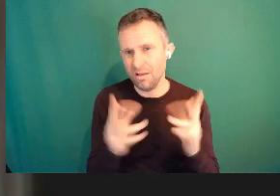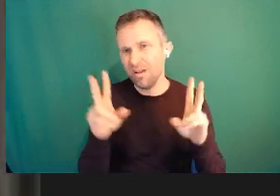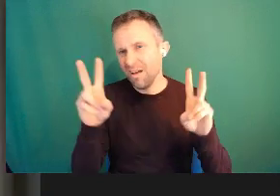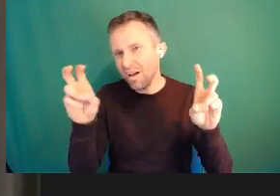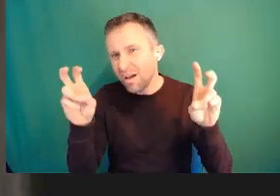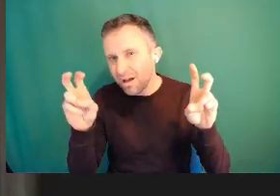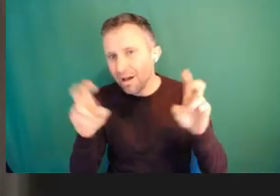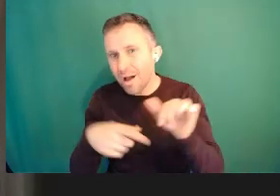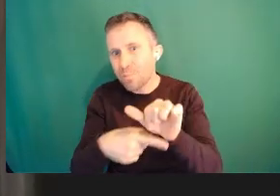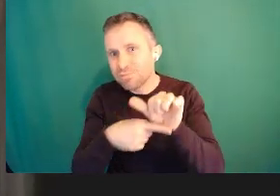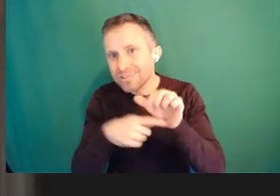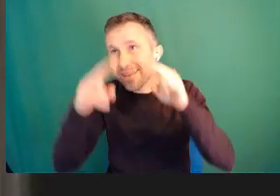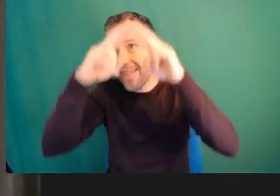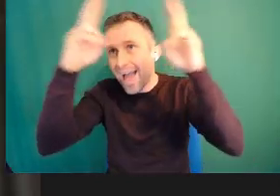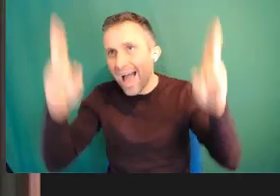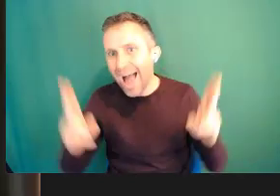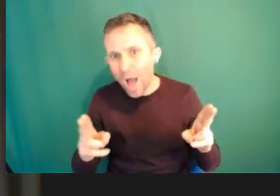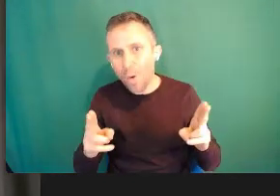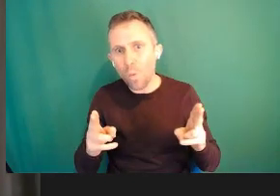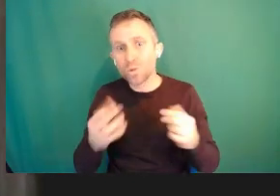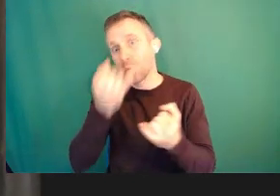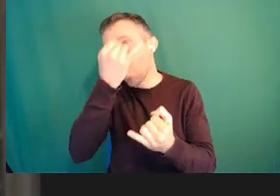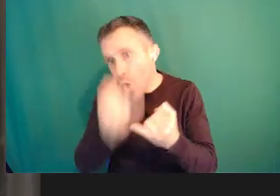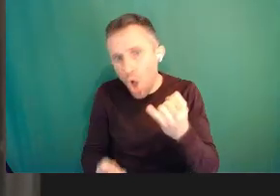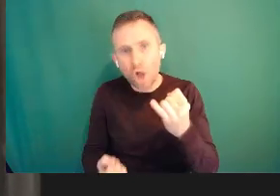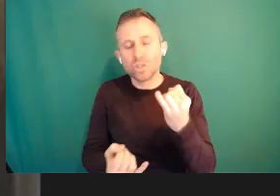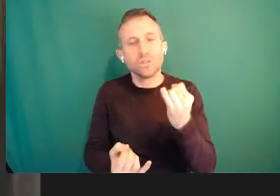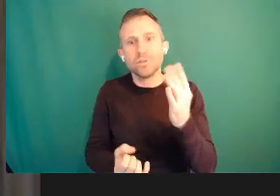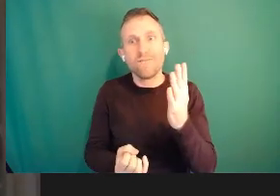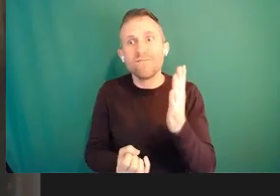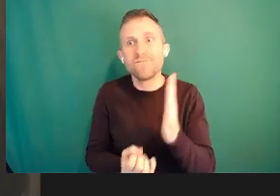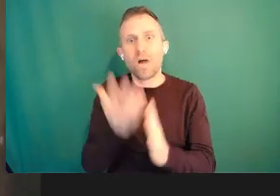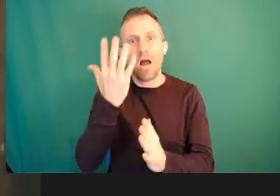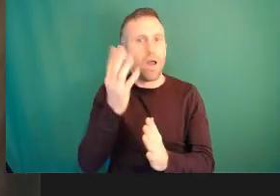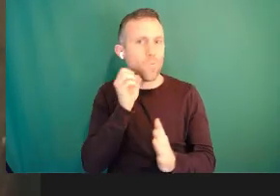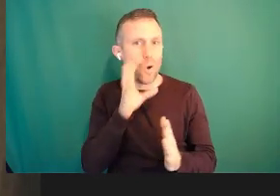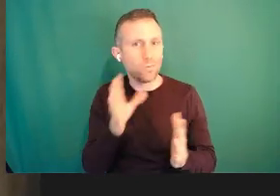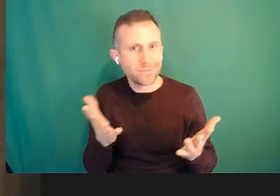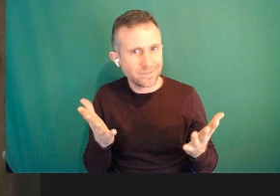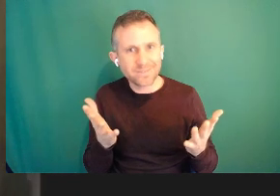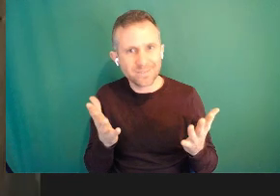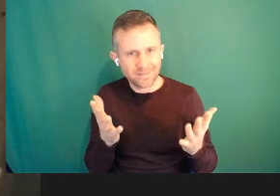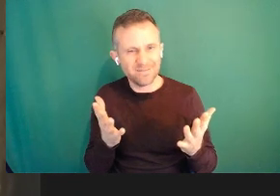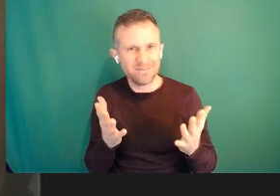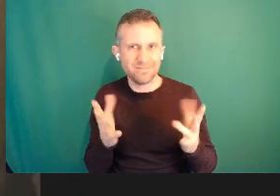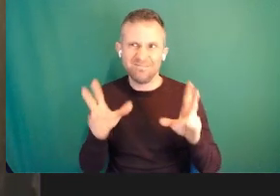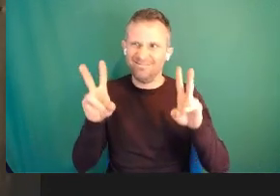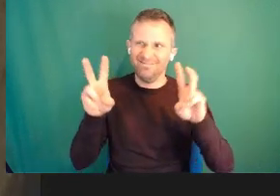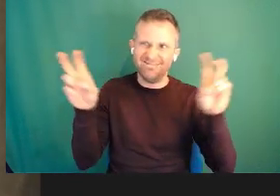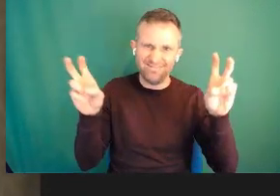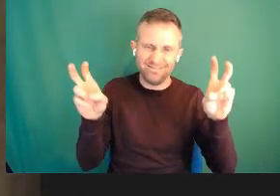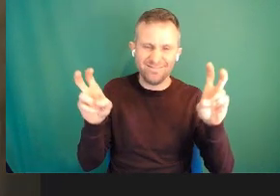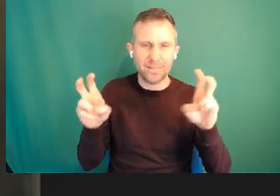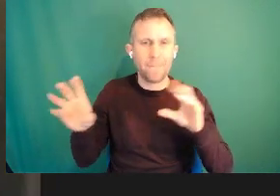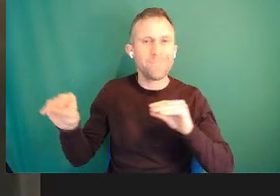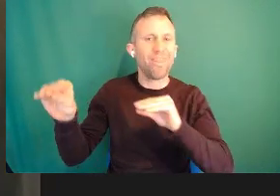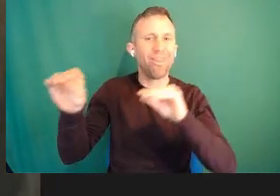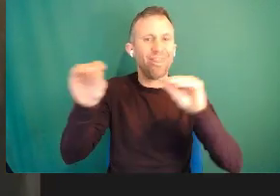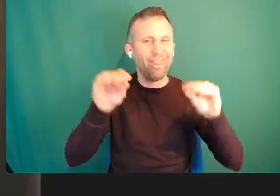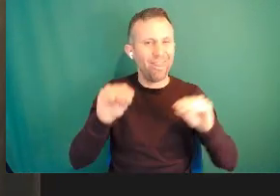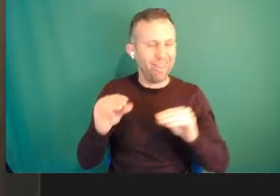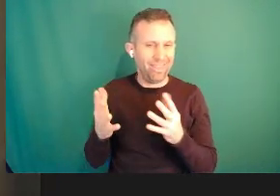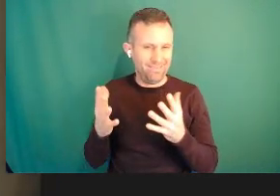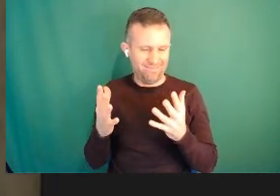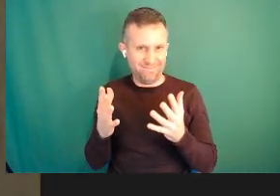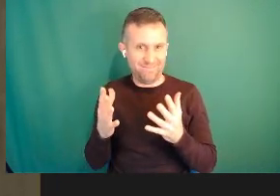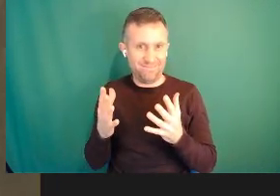protecting it then in the future from fire or even from lightning strikes and thunderstorms and that kind of thing. So you're protecting the house